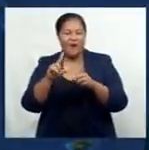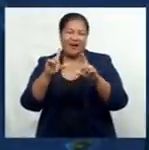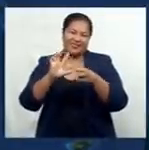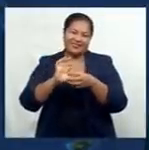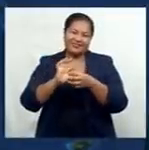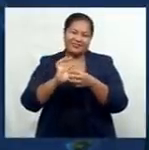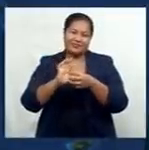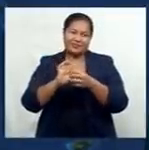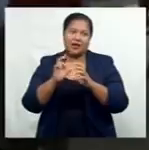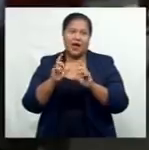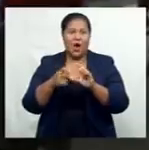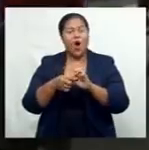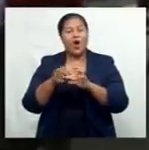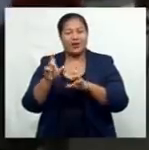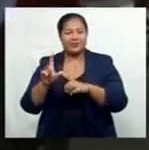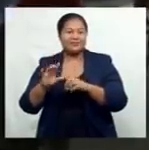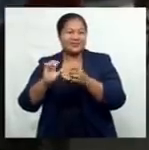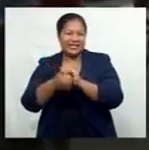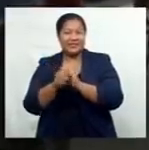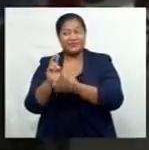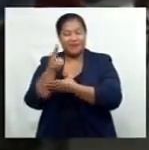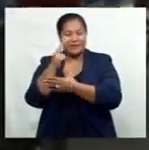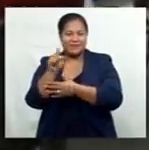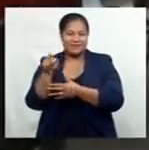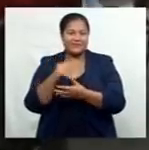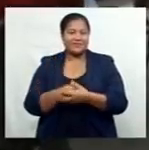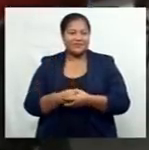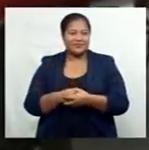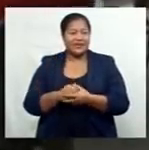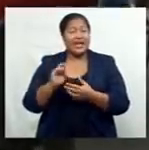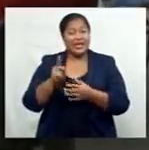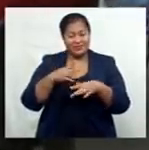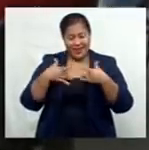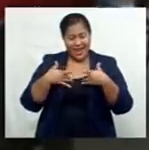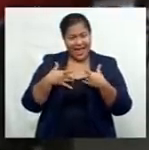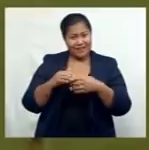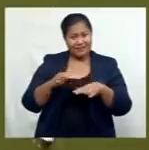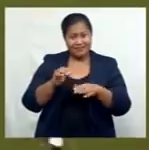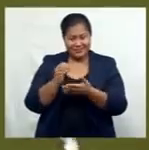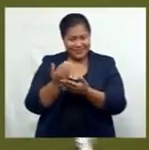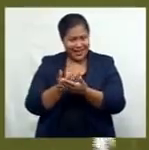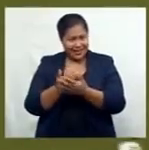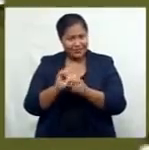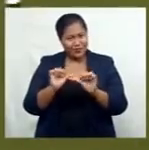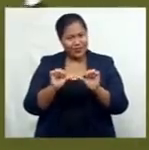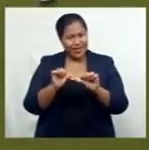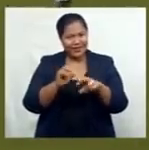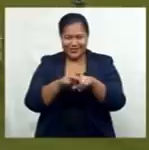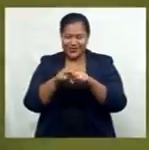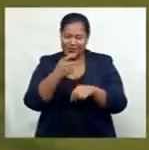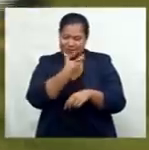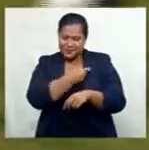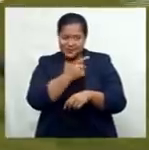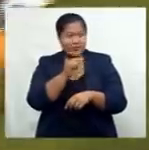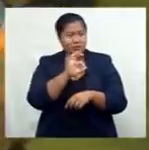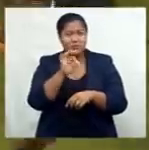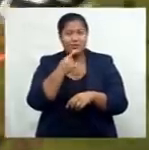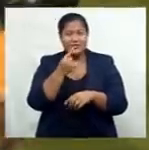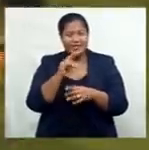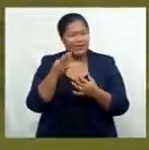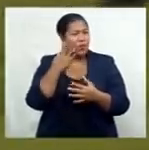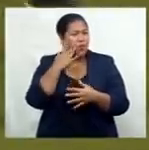So please, let's keep at our life-saving work of protecting Fijians through vaccines. There is no set date on when